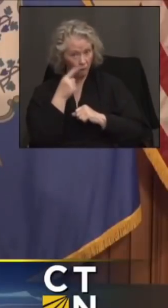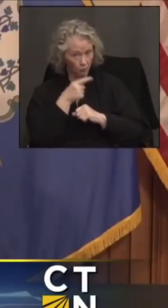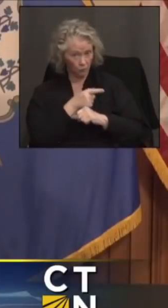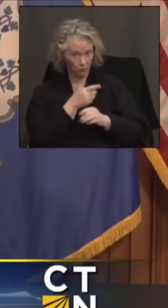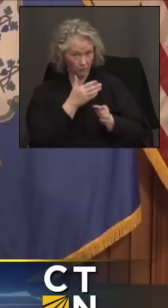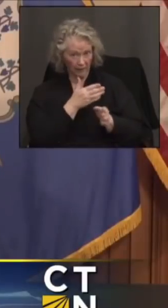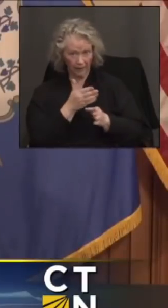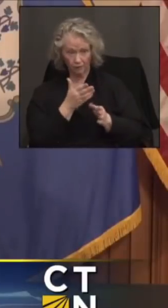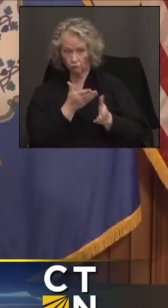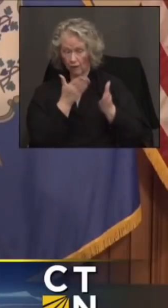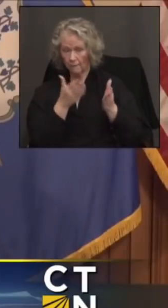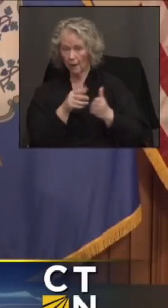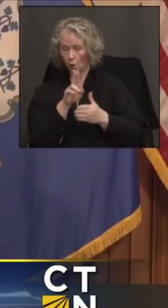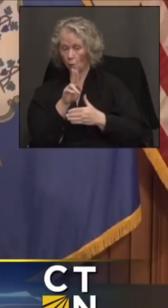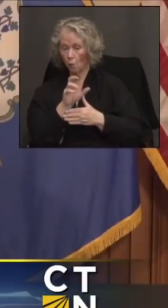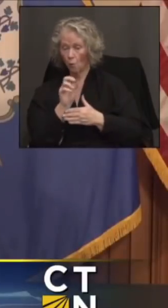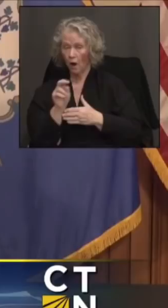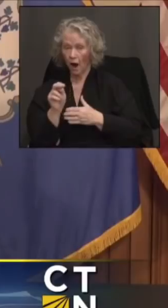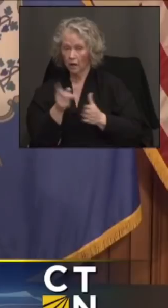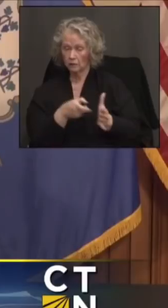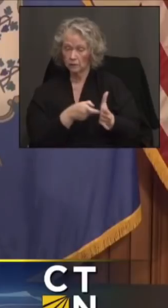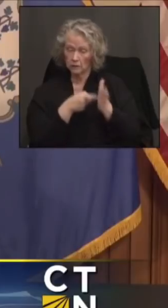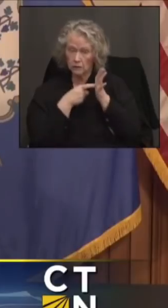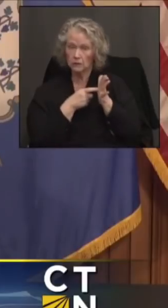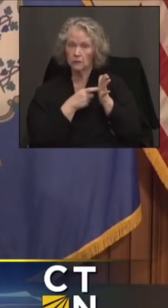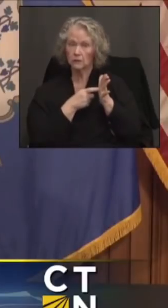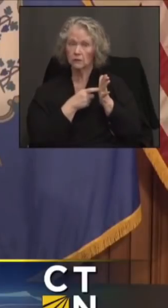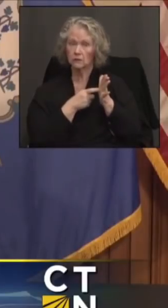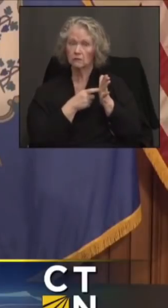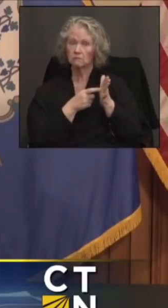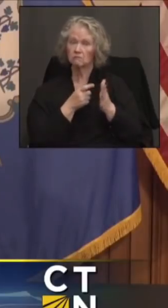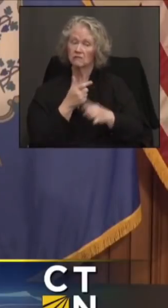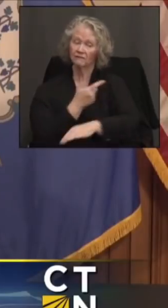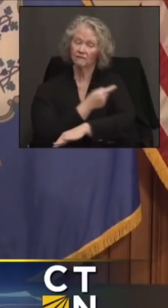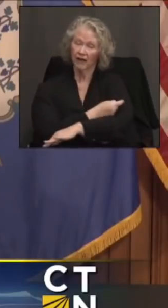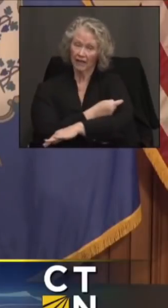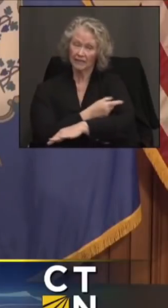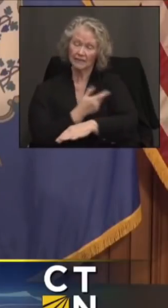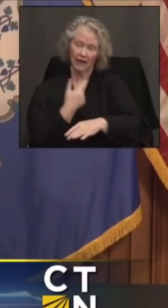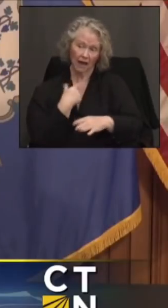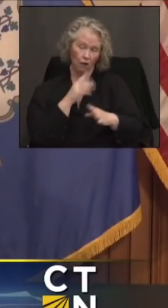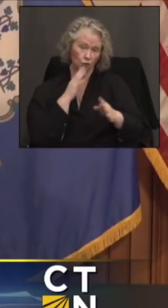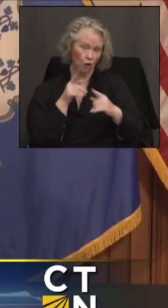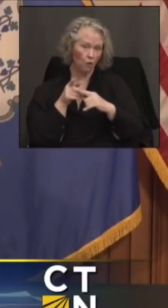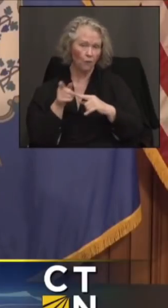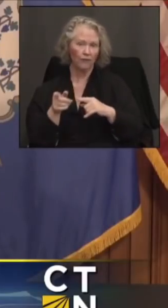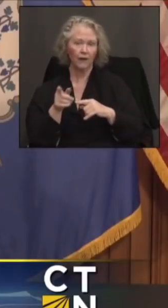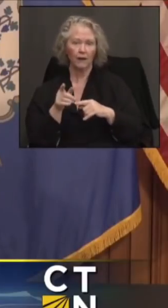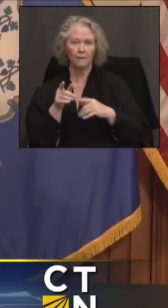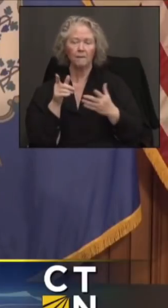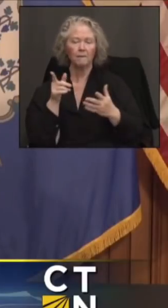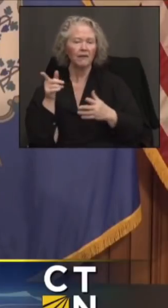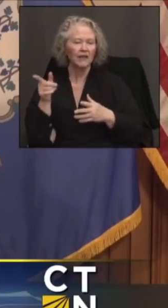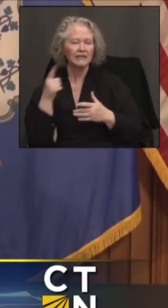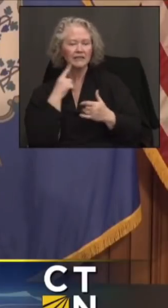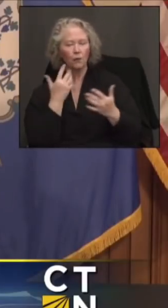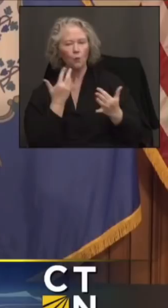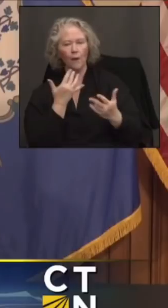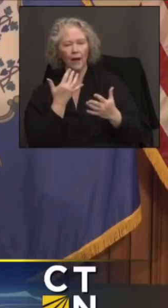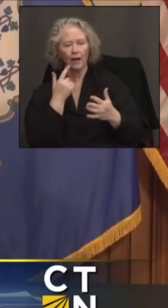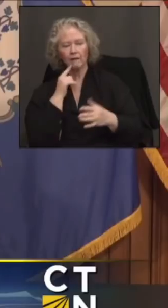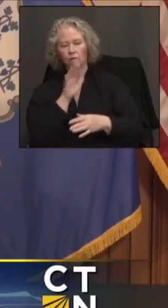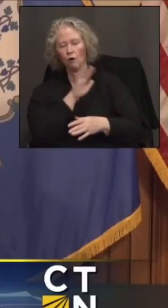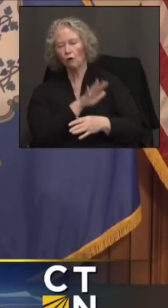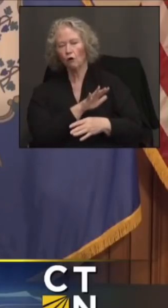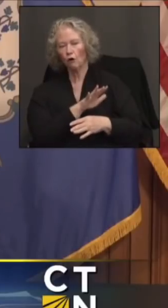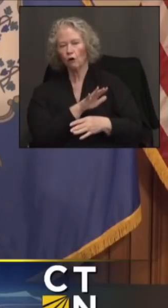recommend that UConn mandate vaccines as Rutgers has done? When I was talking with them last week, they said that they were just kind of waiting for guidance from the state on